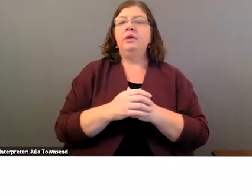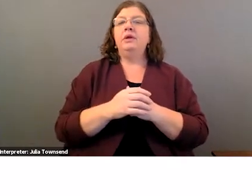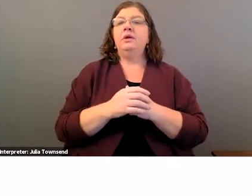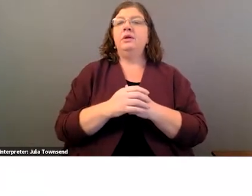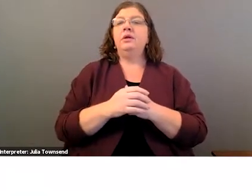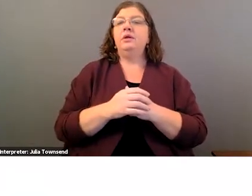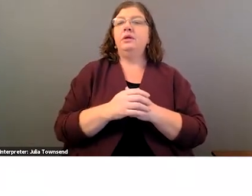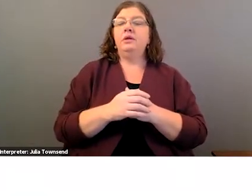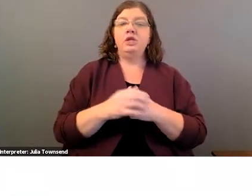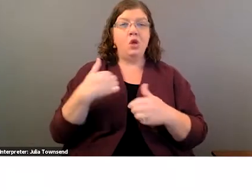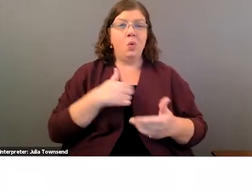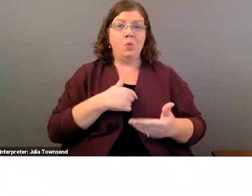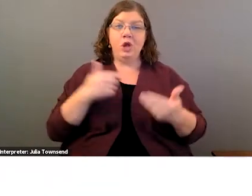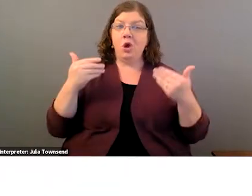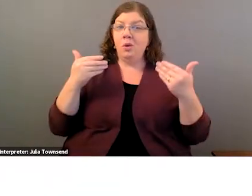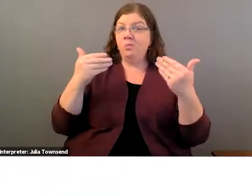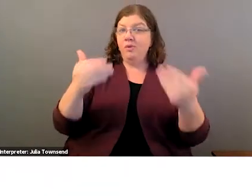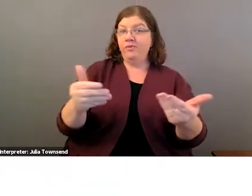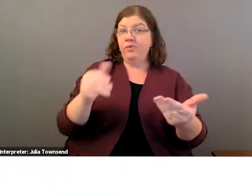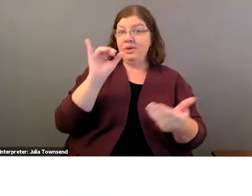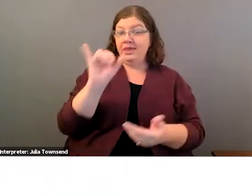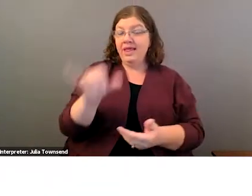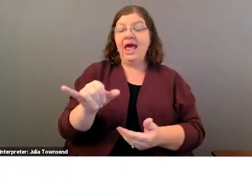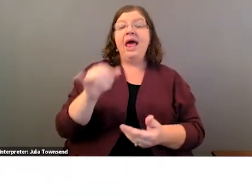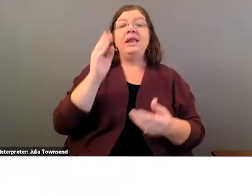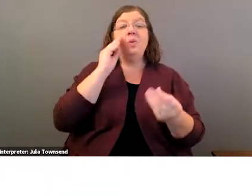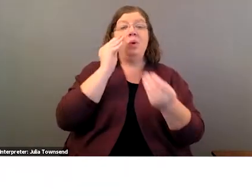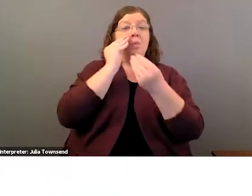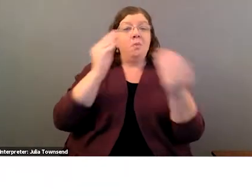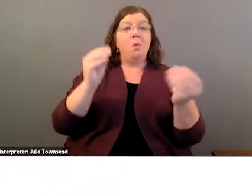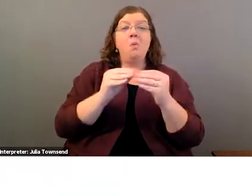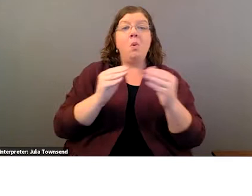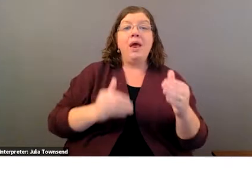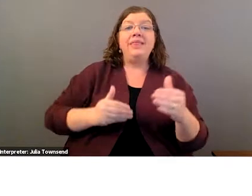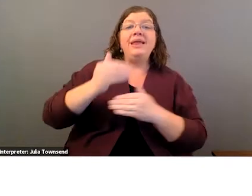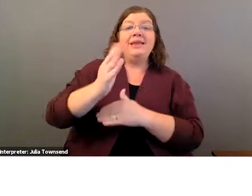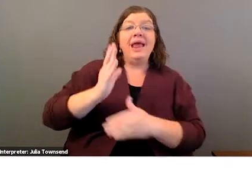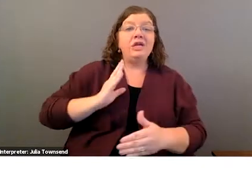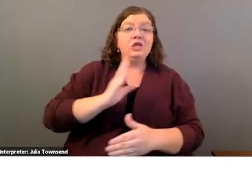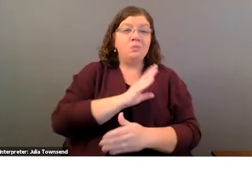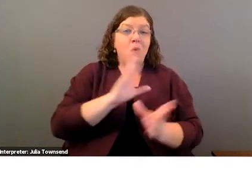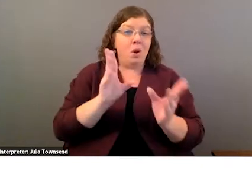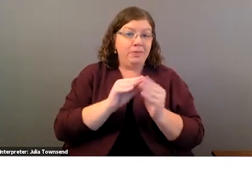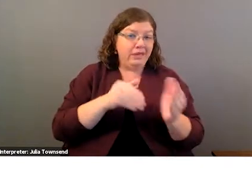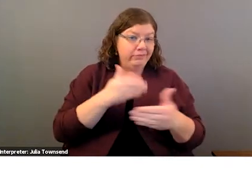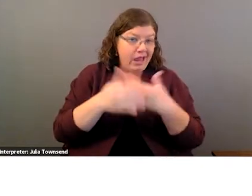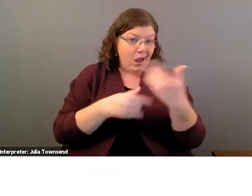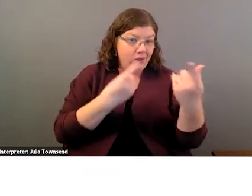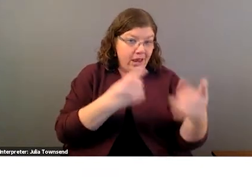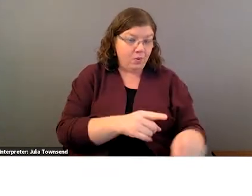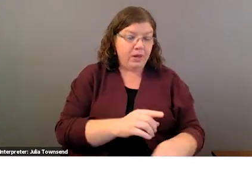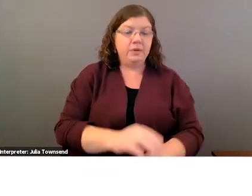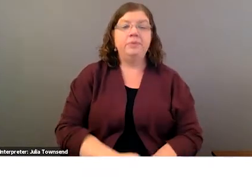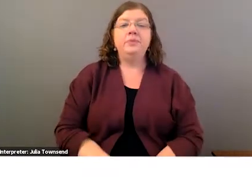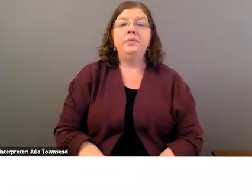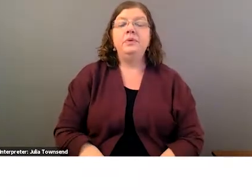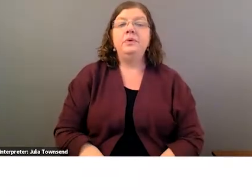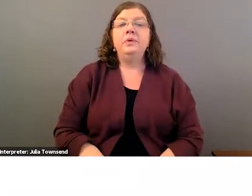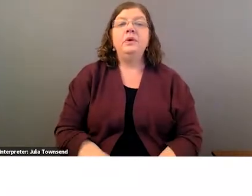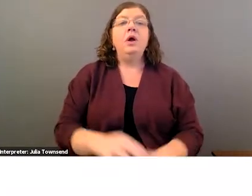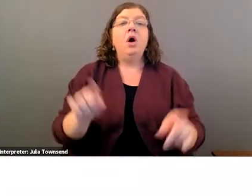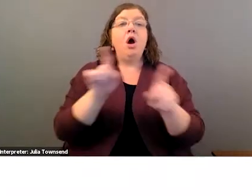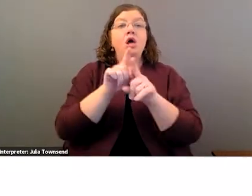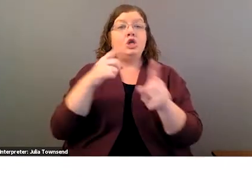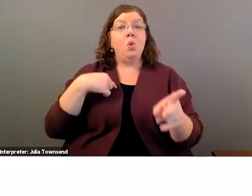we are moving forward with that, and I will report more at the next board meeting on how that went. We've also applied to be a